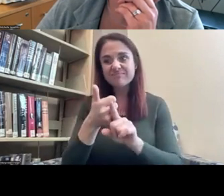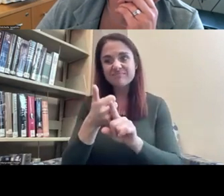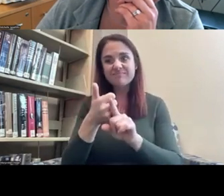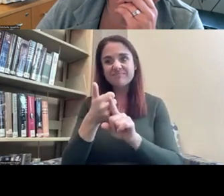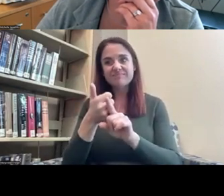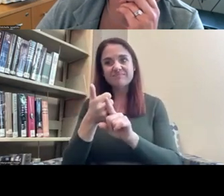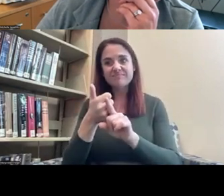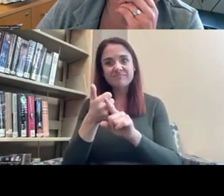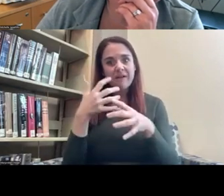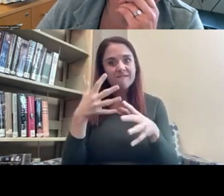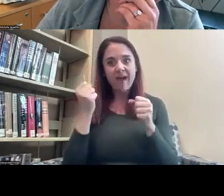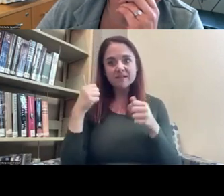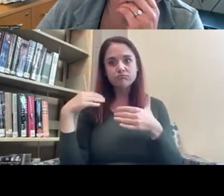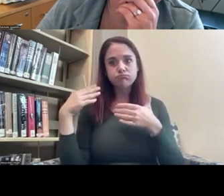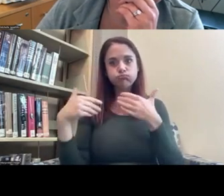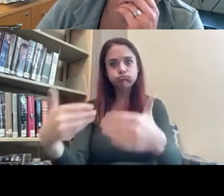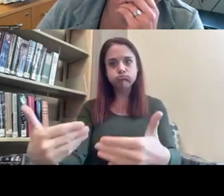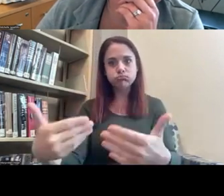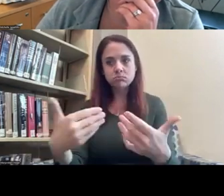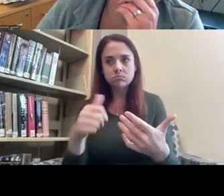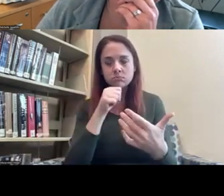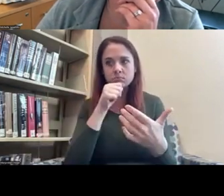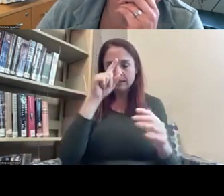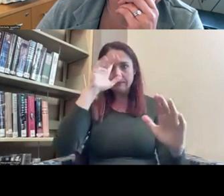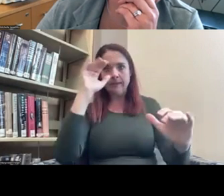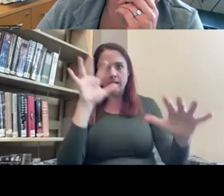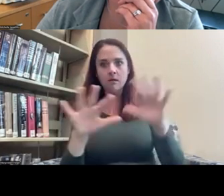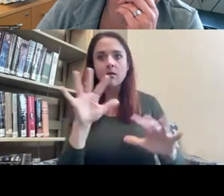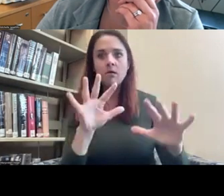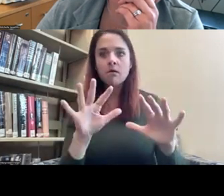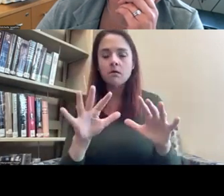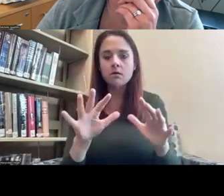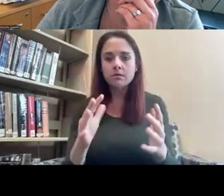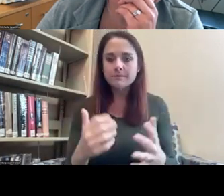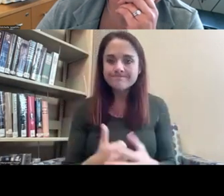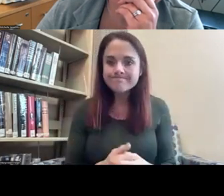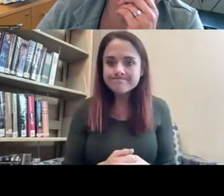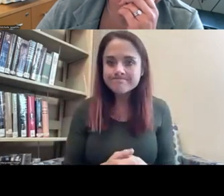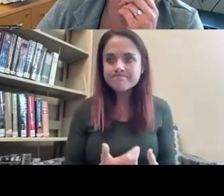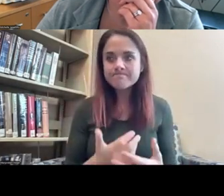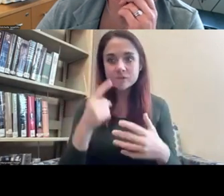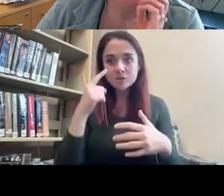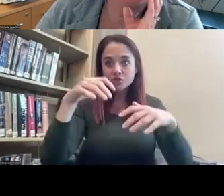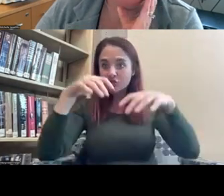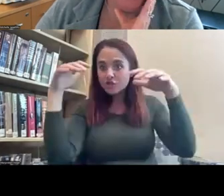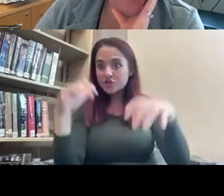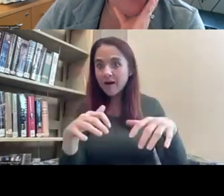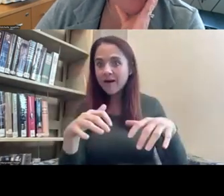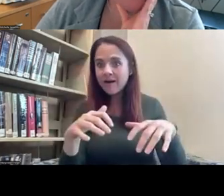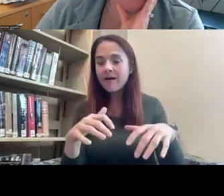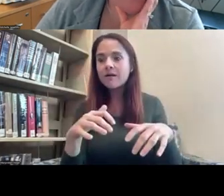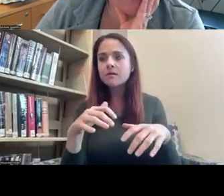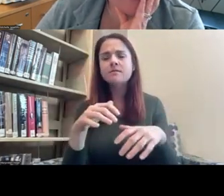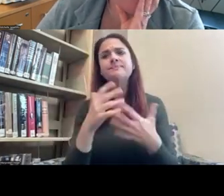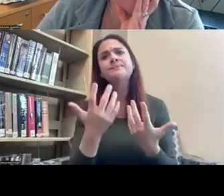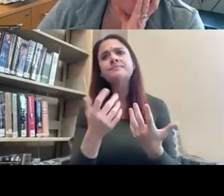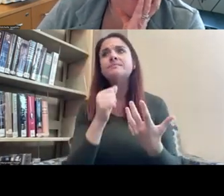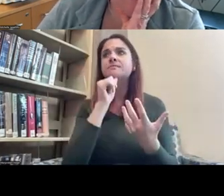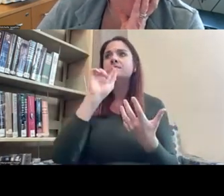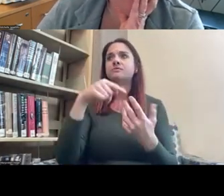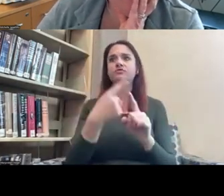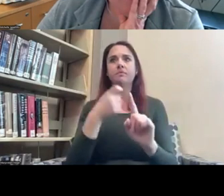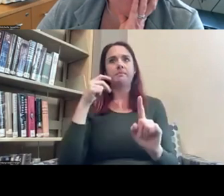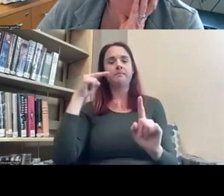is progressing faster than they thought. And so the shock of that, not only from the